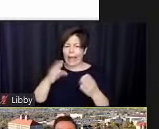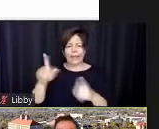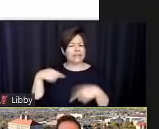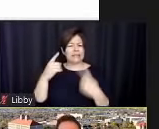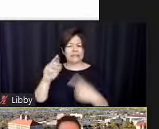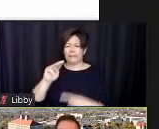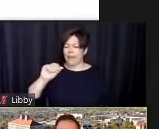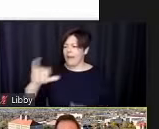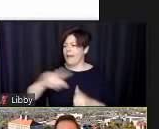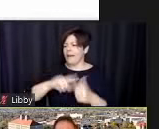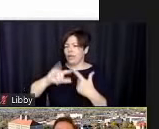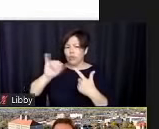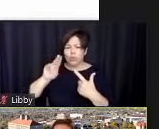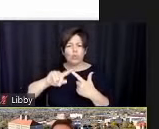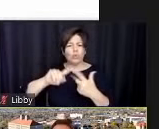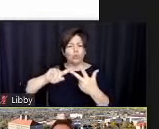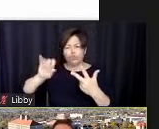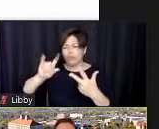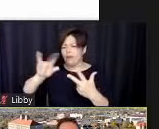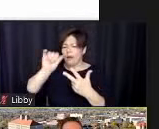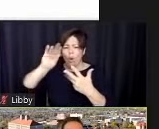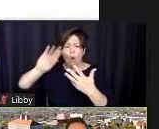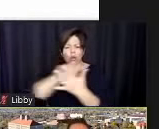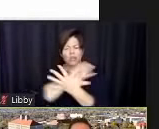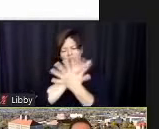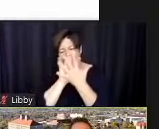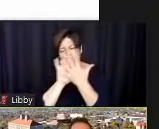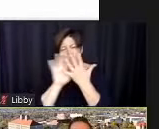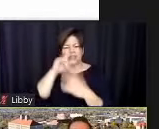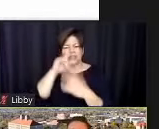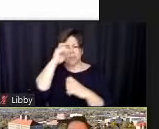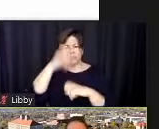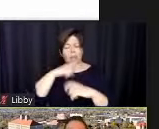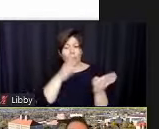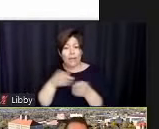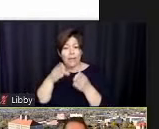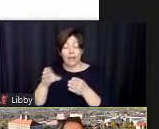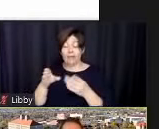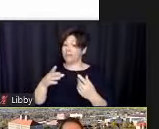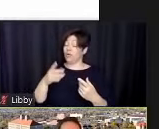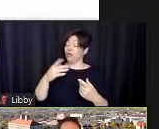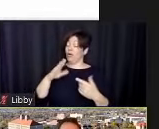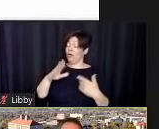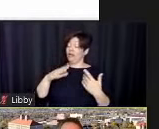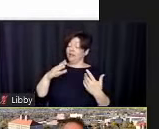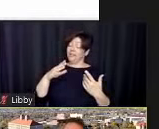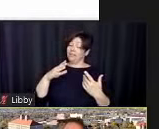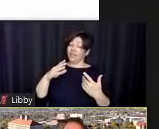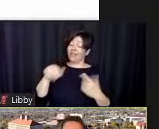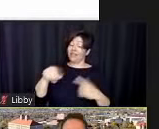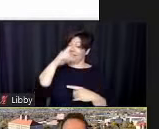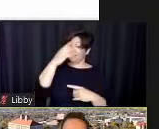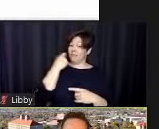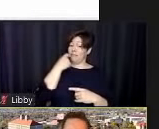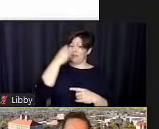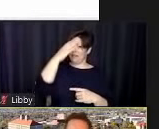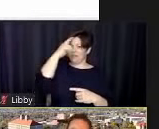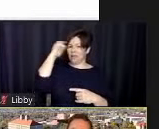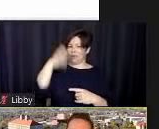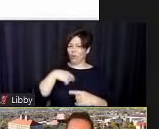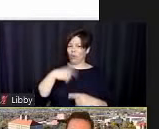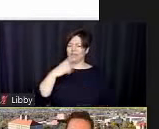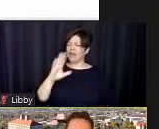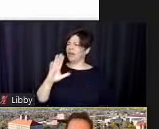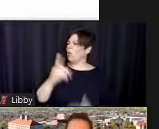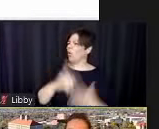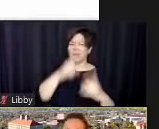June, July, August. This has been one of those summers as educators, and we've all had them, where, what summer? What